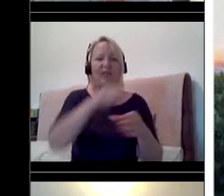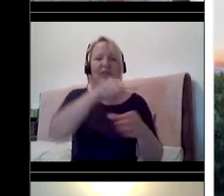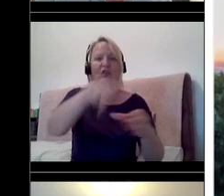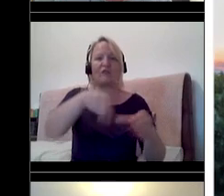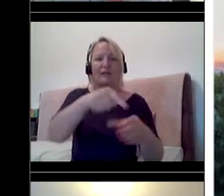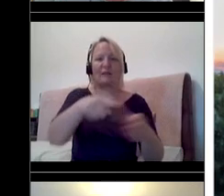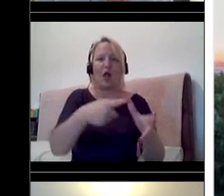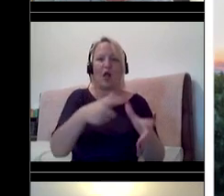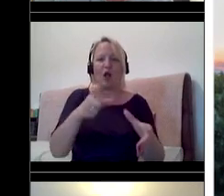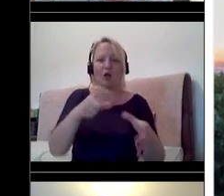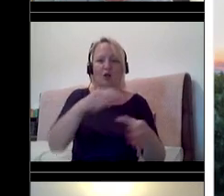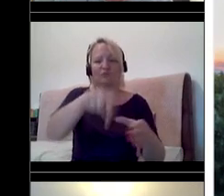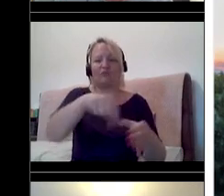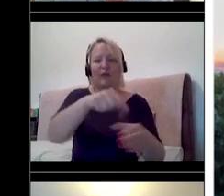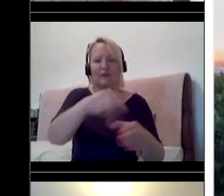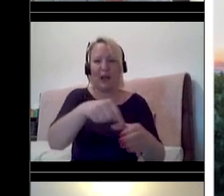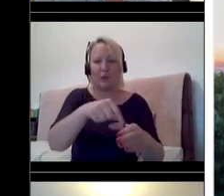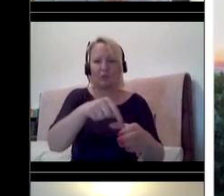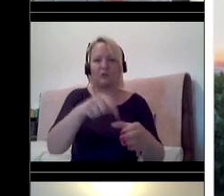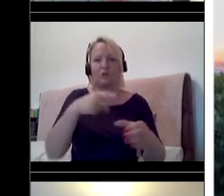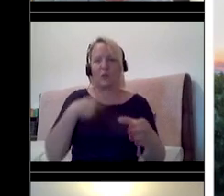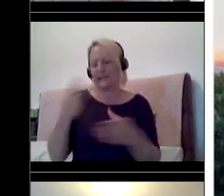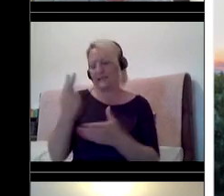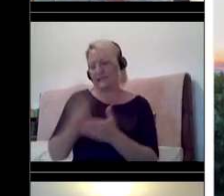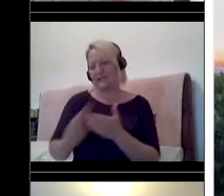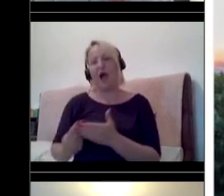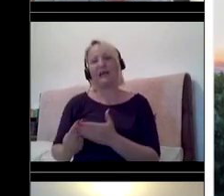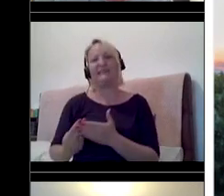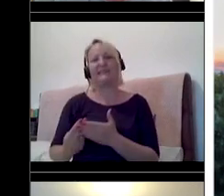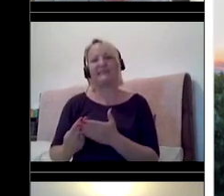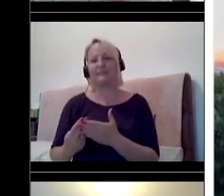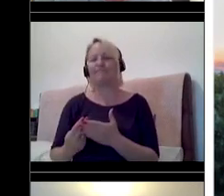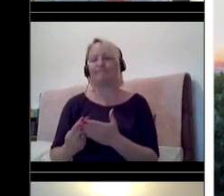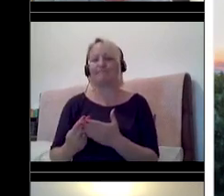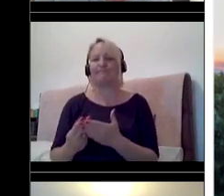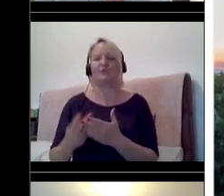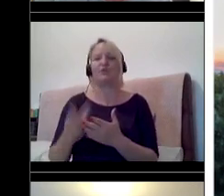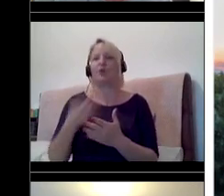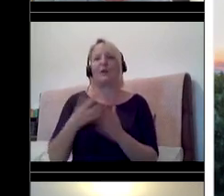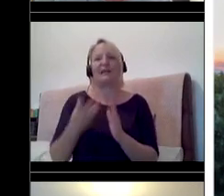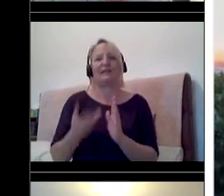we have designed this without needing to take additional land.